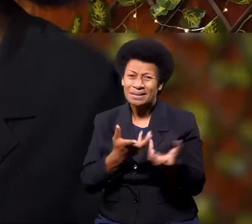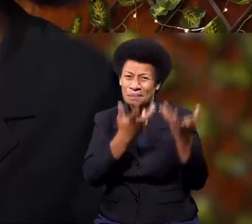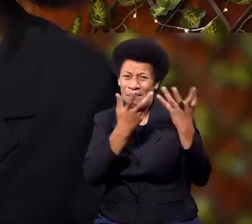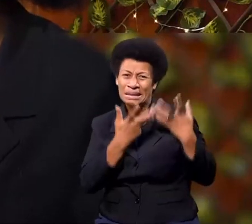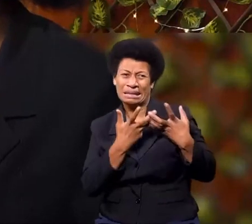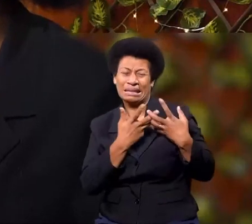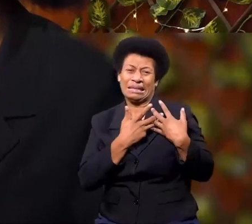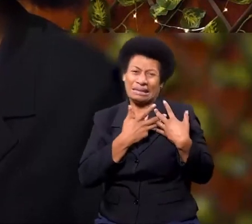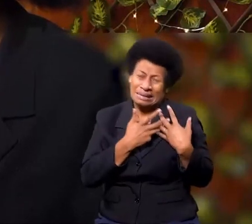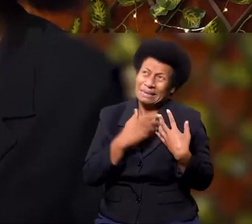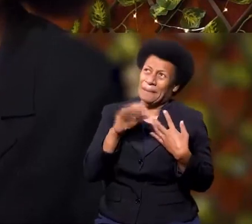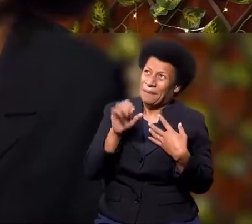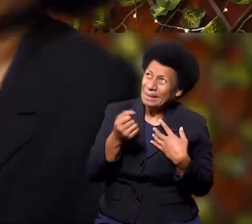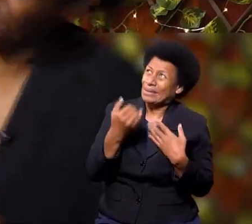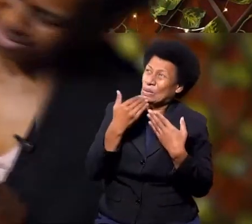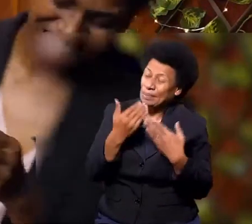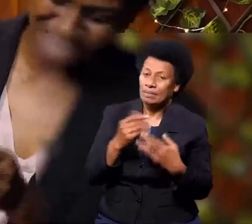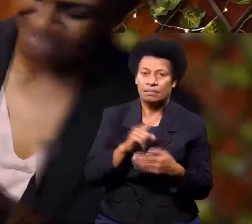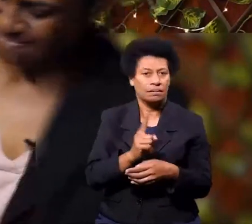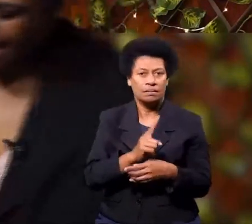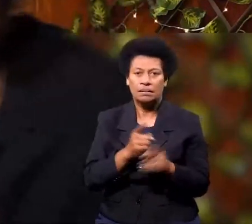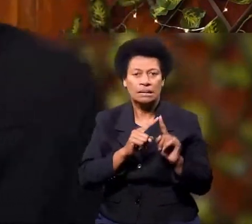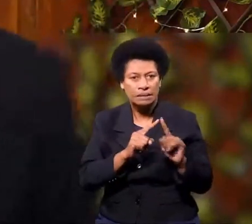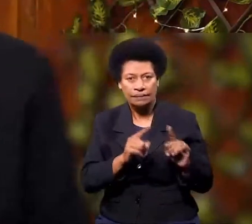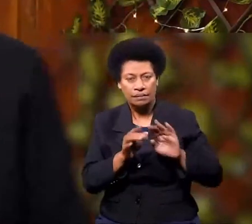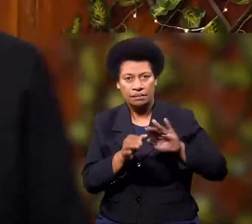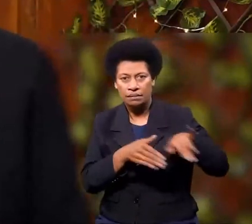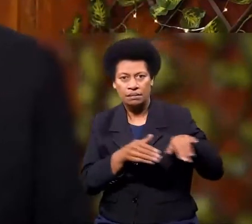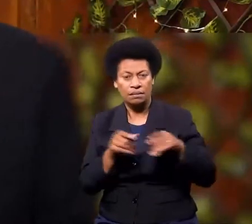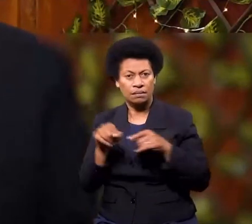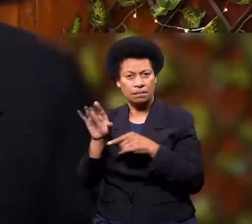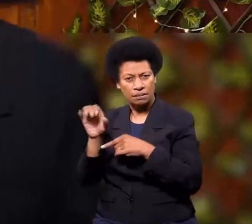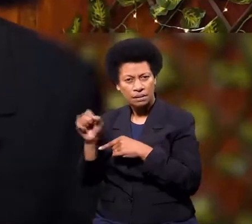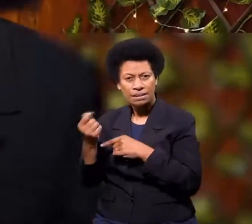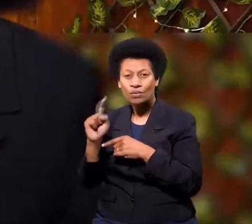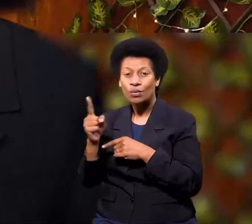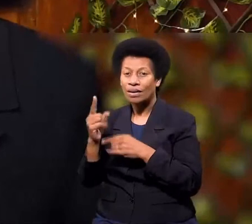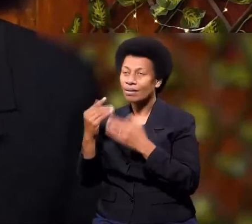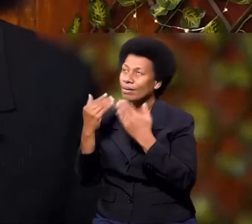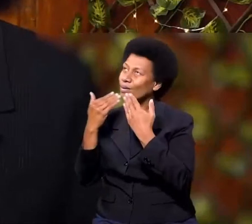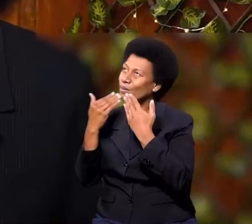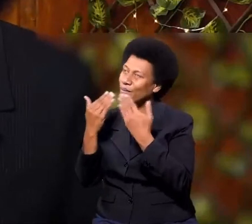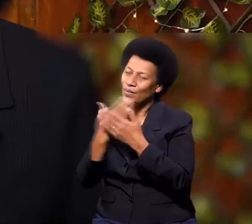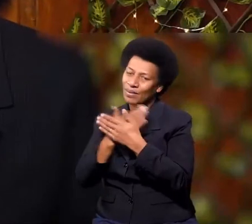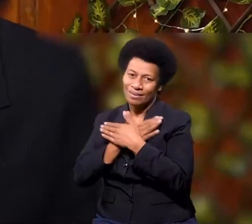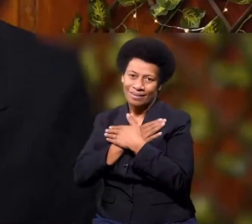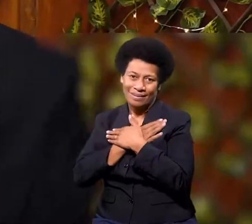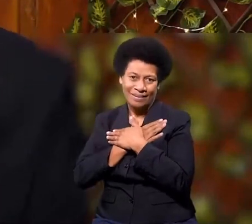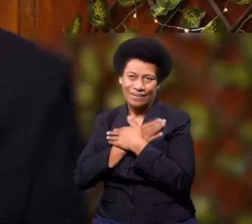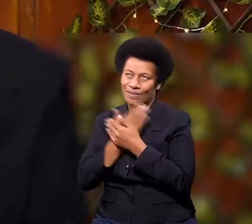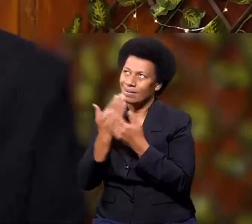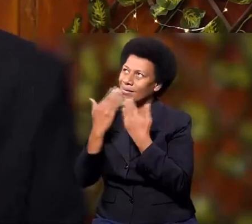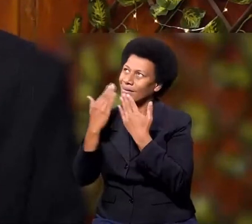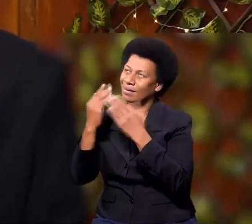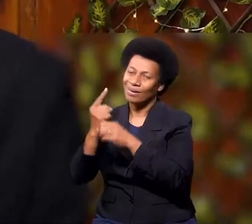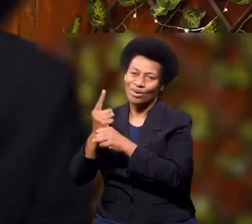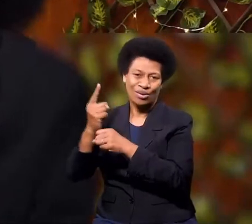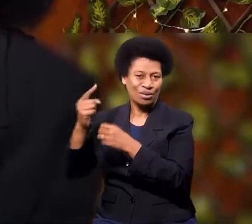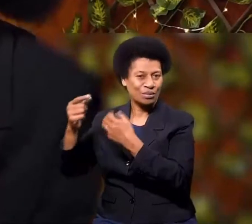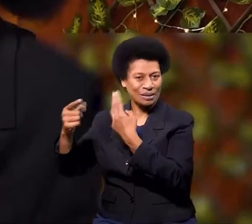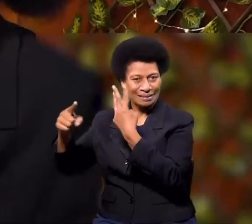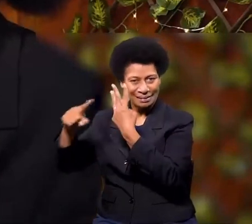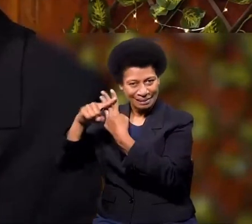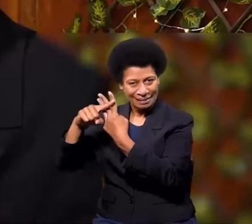at all. It becomes a joy. It becomes a joy. Amen. But sometimes, you know, we are doing it like, you know, because